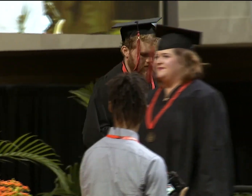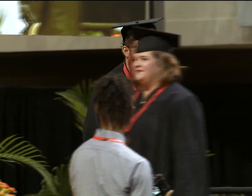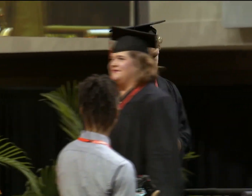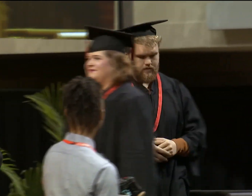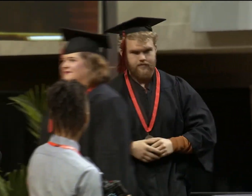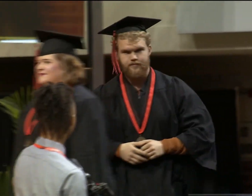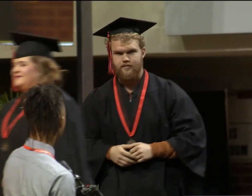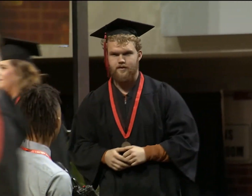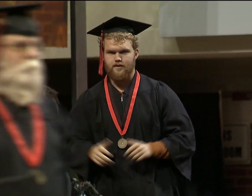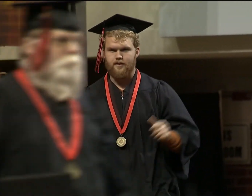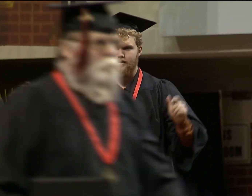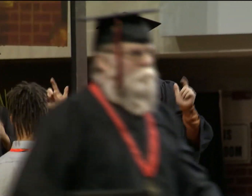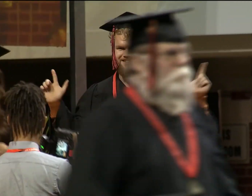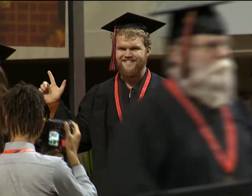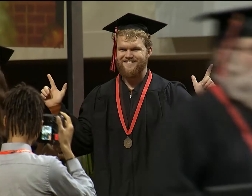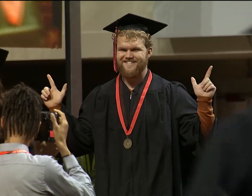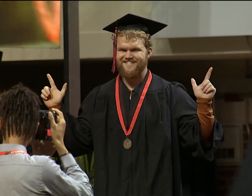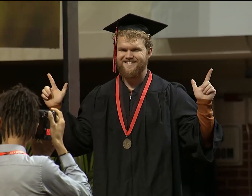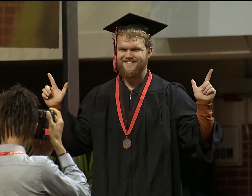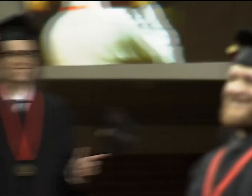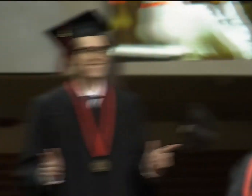Jared Balthrop.